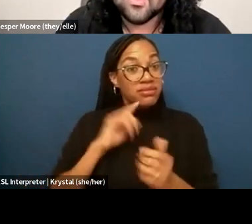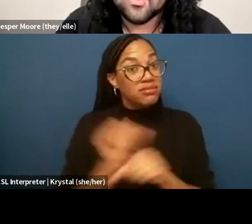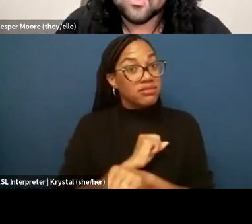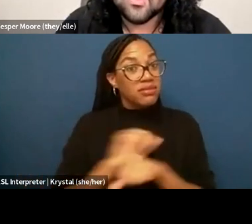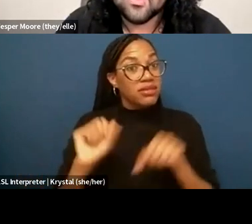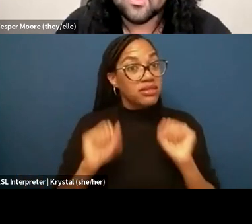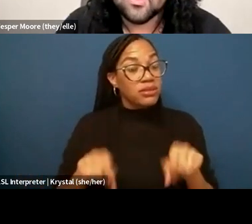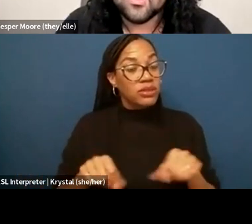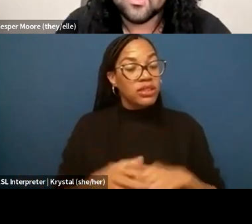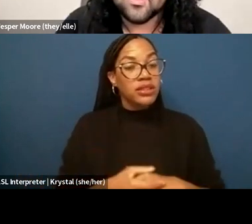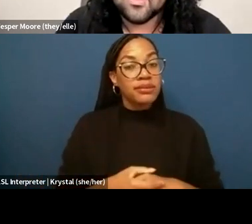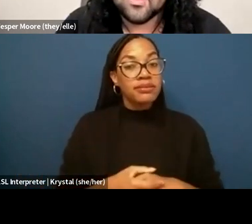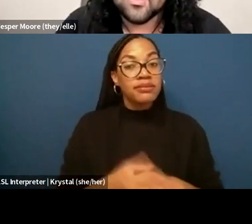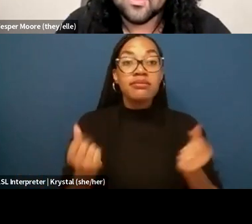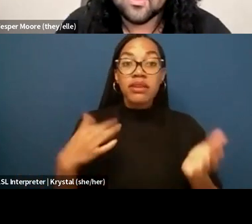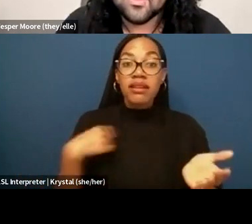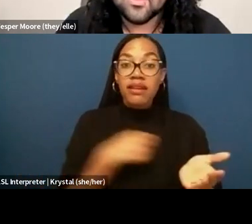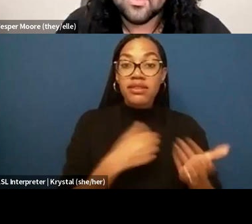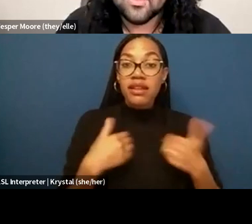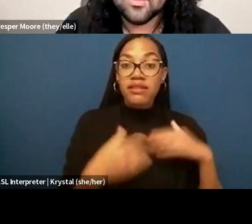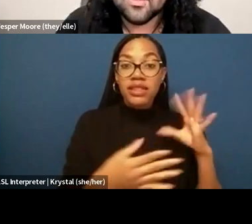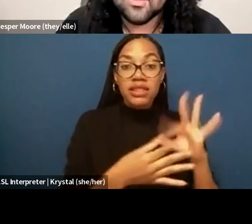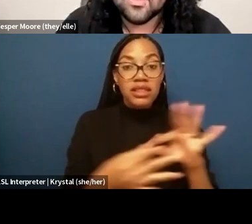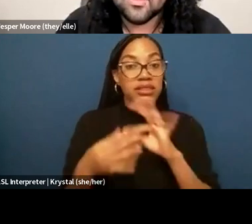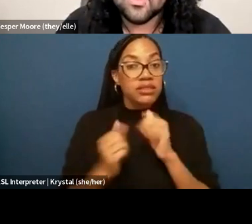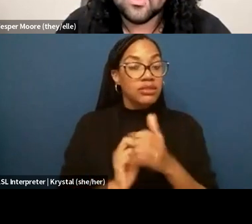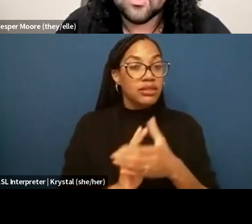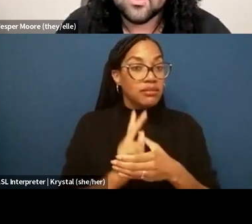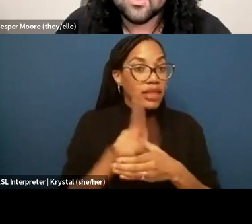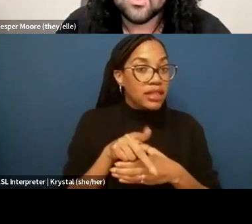us that have connections with plants, with other species,